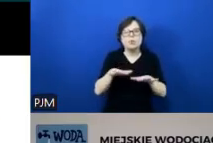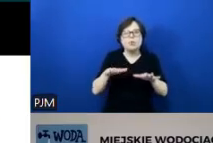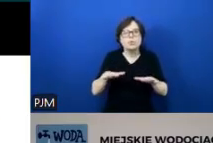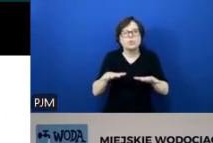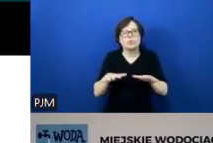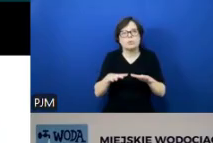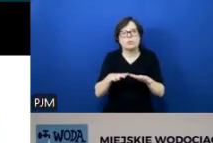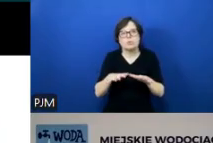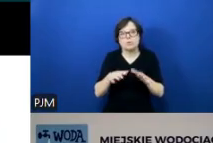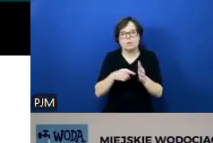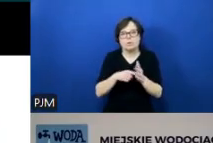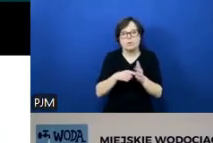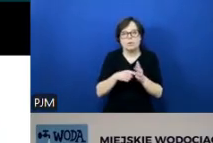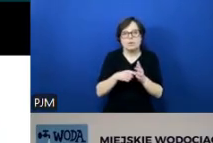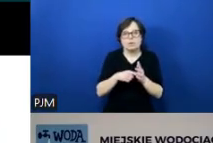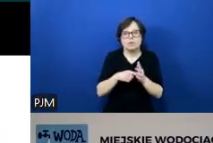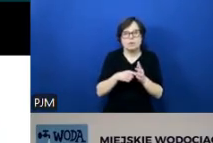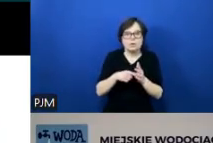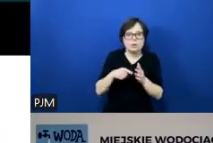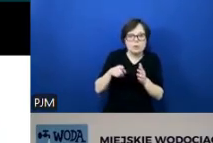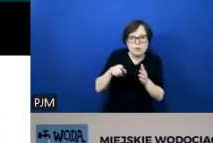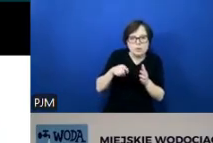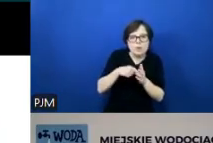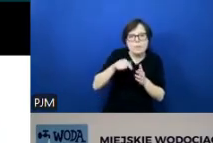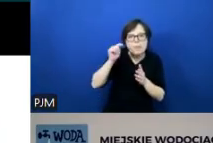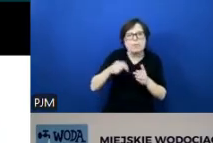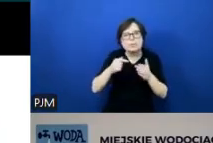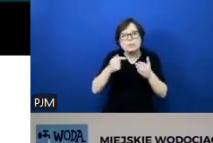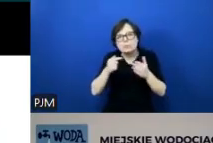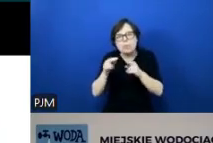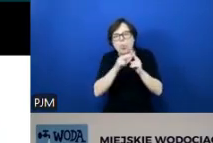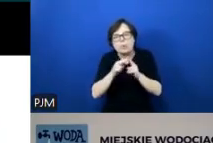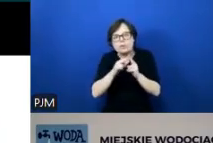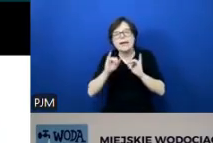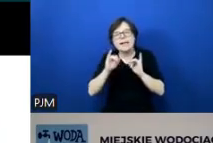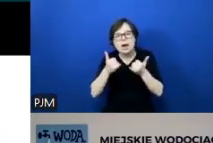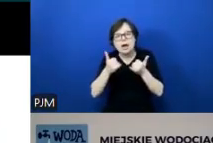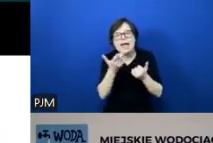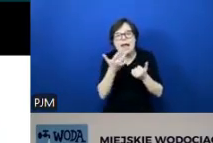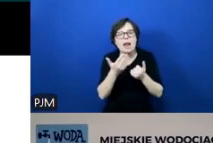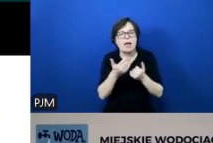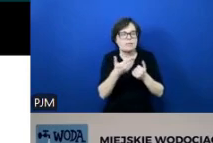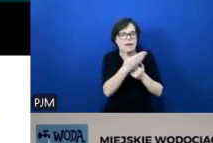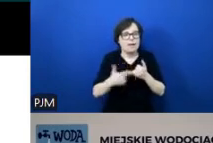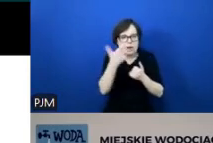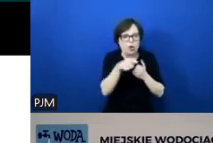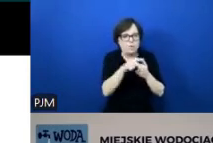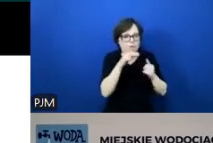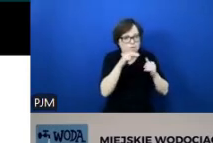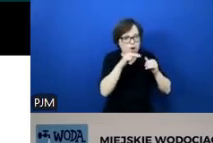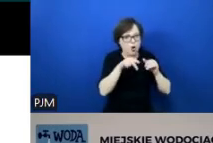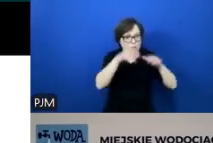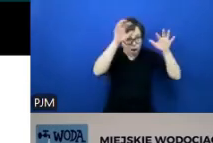thousands of properties, areas, surfaces, for